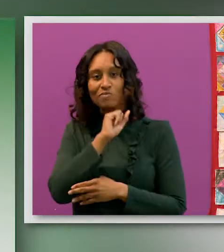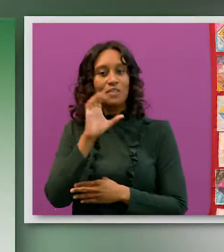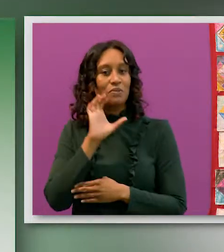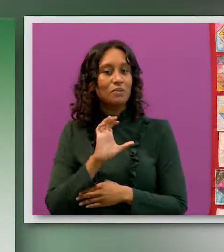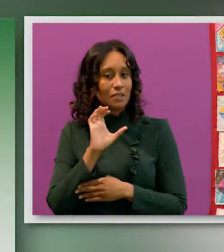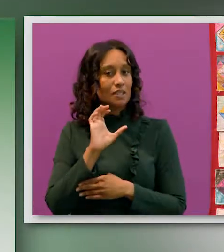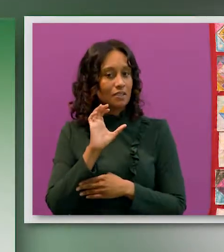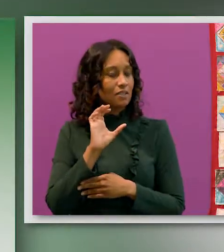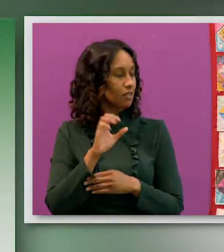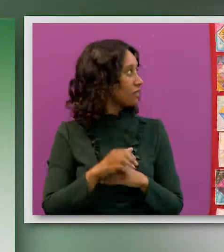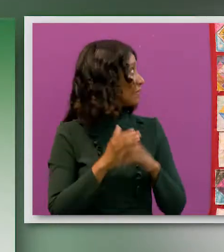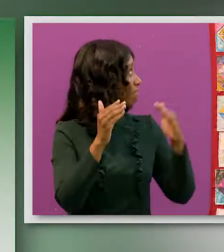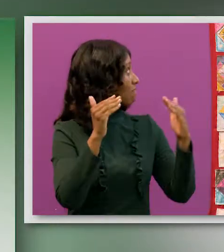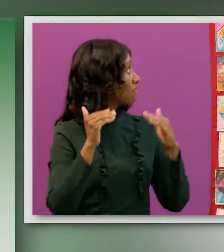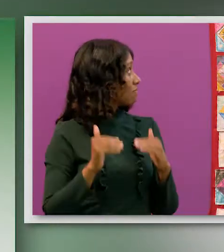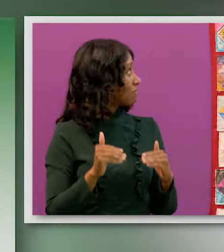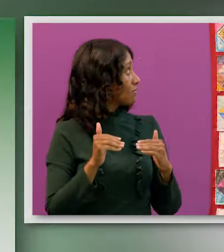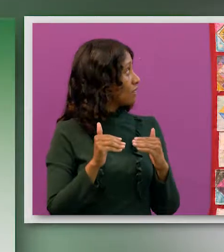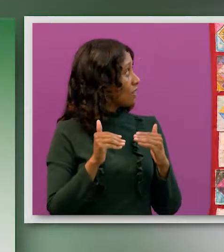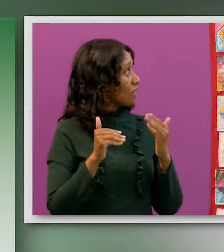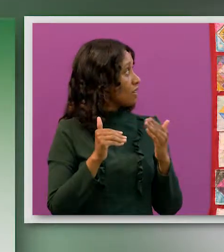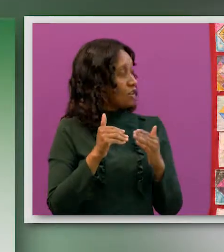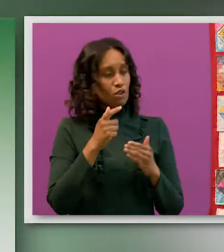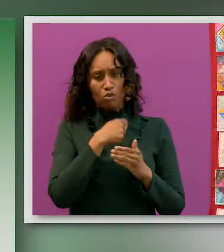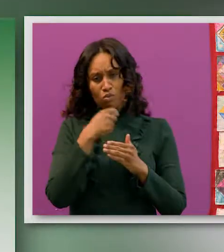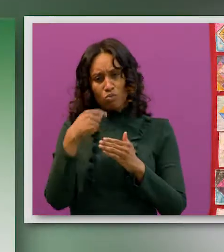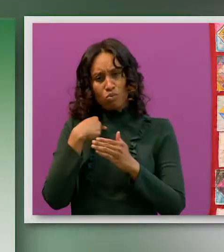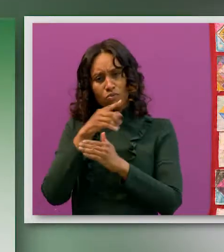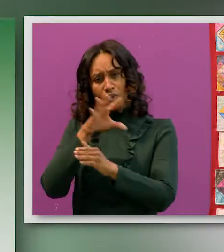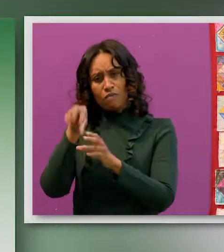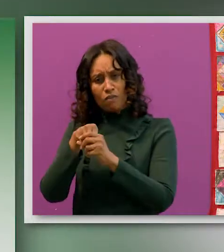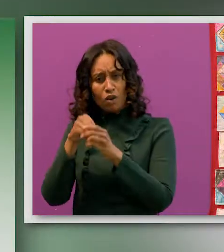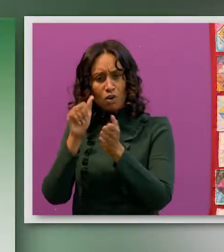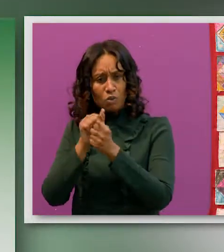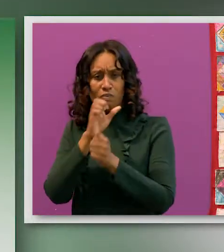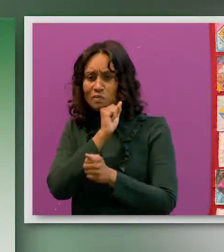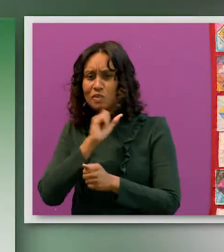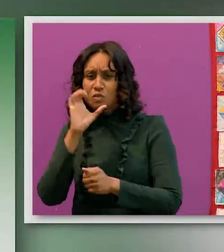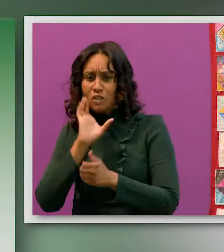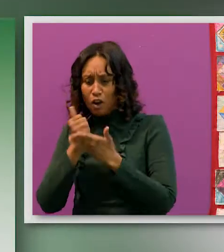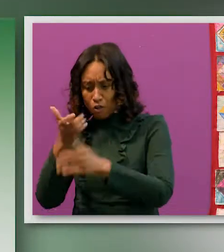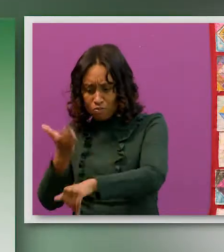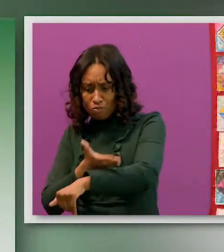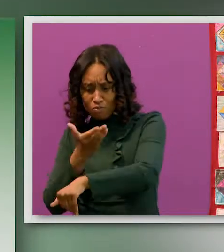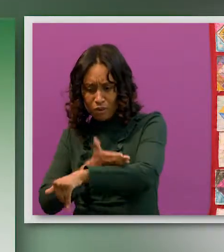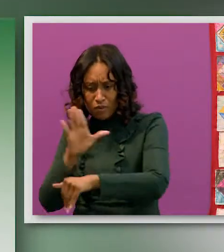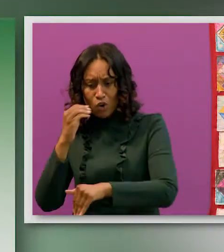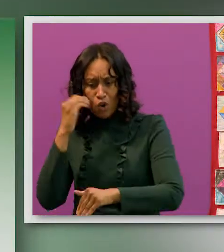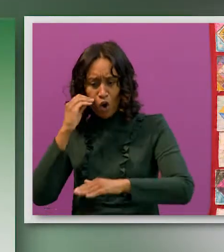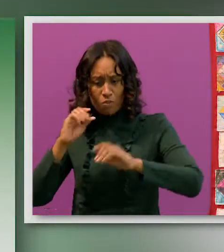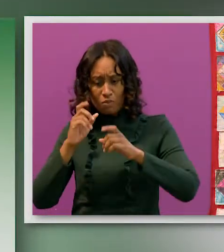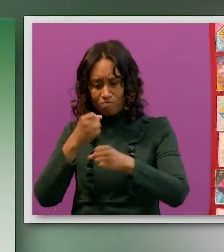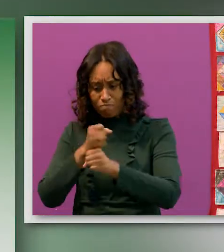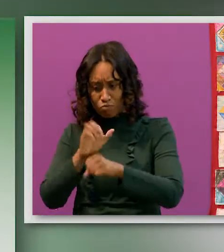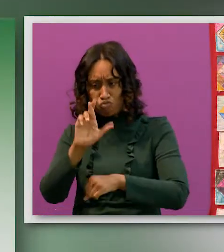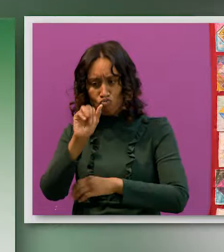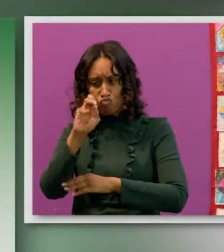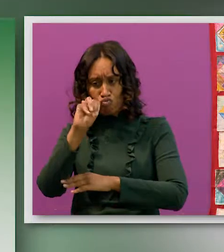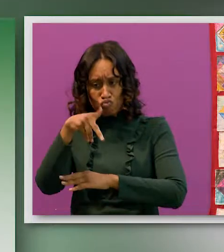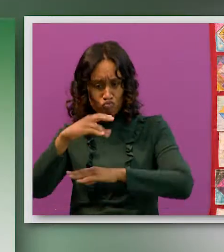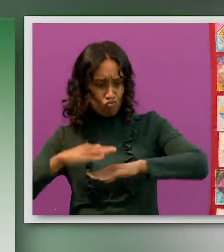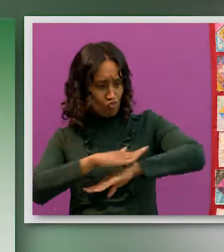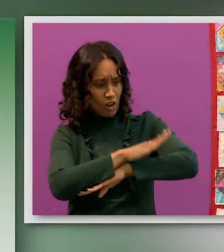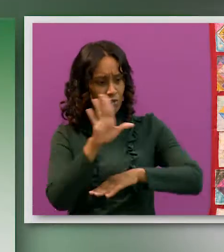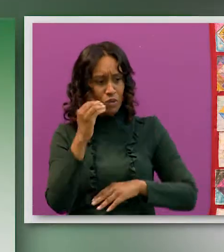in their home. Doing things like investing in handrails and ramps for their house. $130 million to deliver on